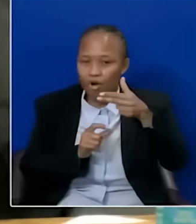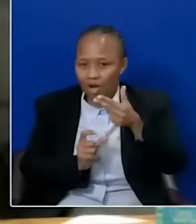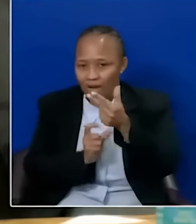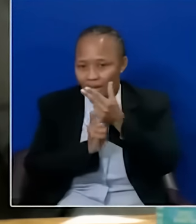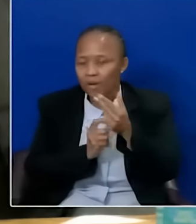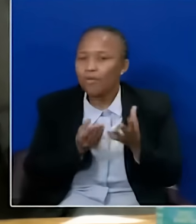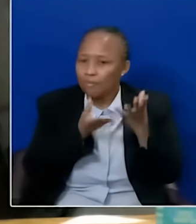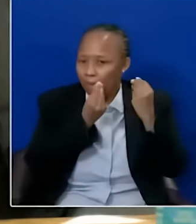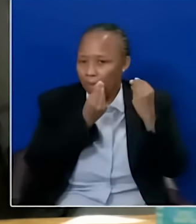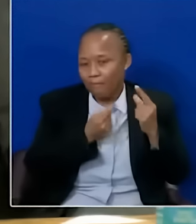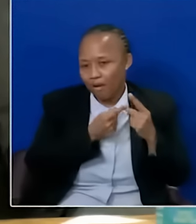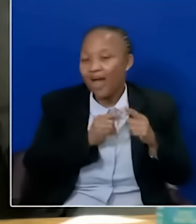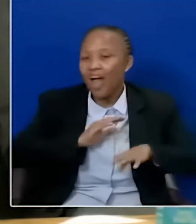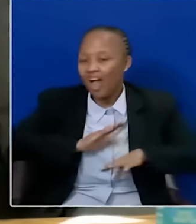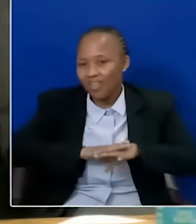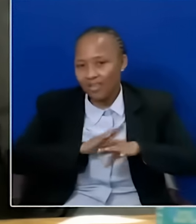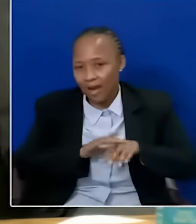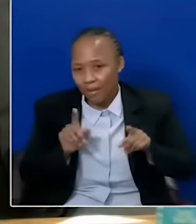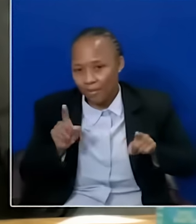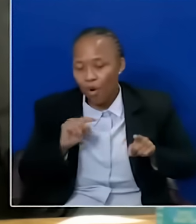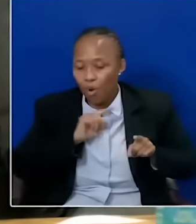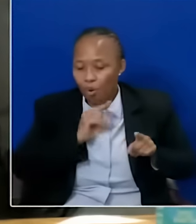that would definitely link them to the murder scene.